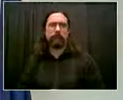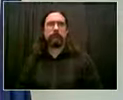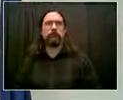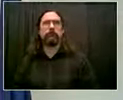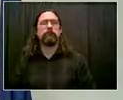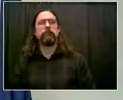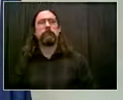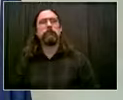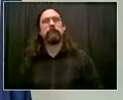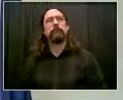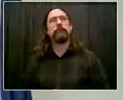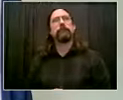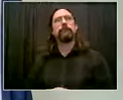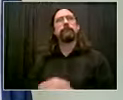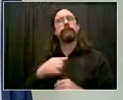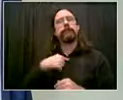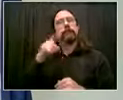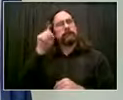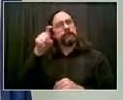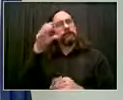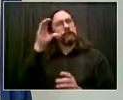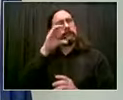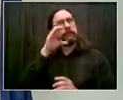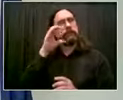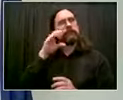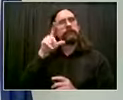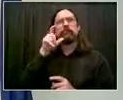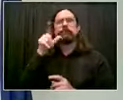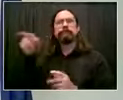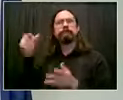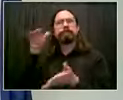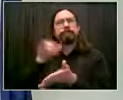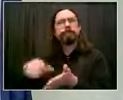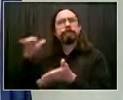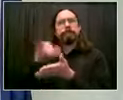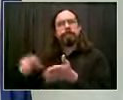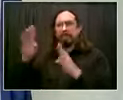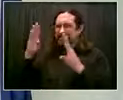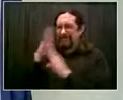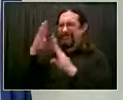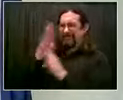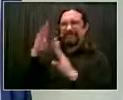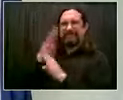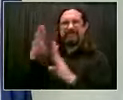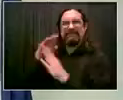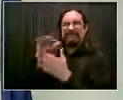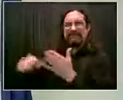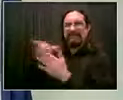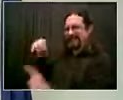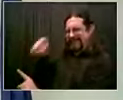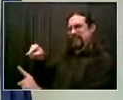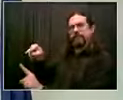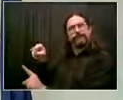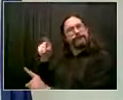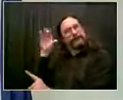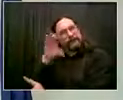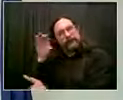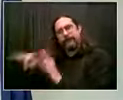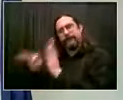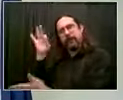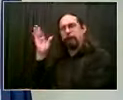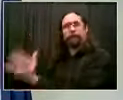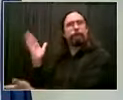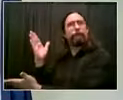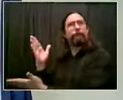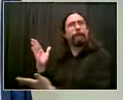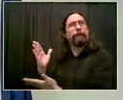our community. We know that, and we need to take our communities back and tell those who think they can bring this harm that they don't belong here